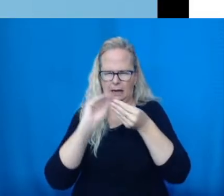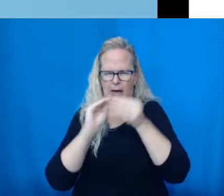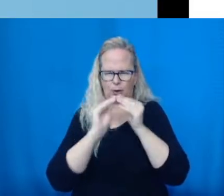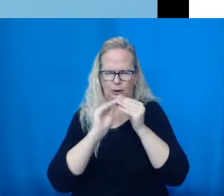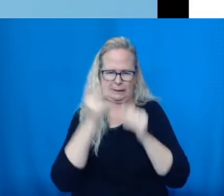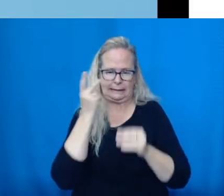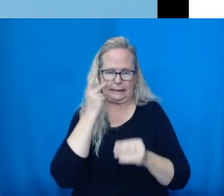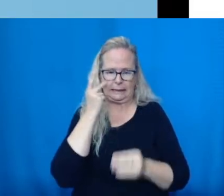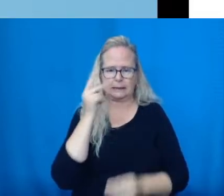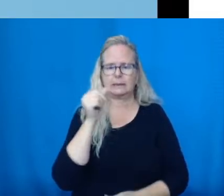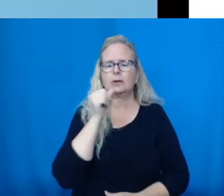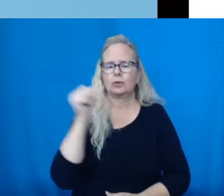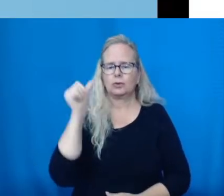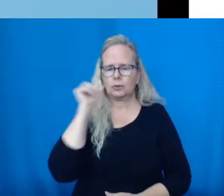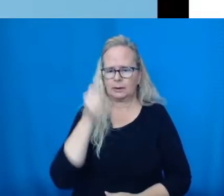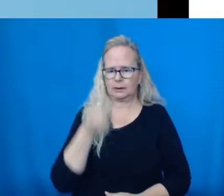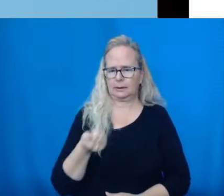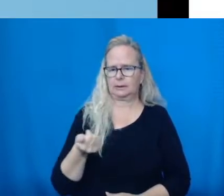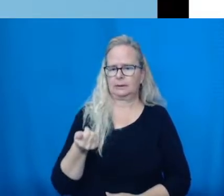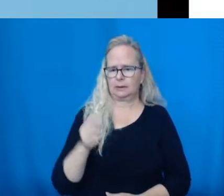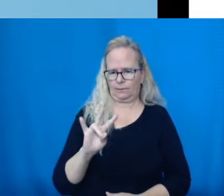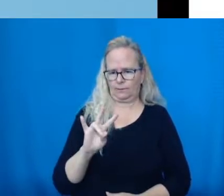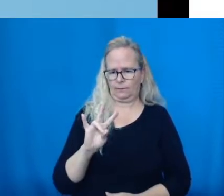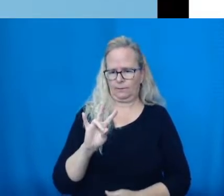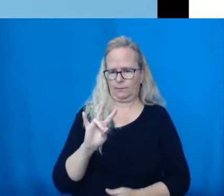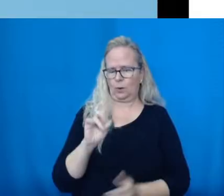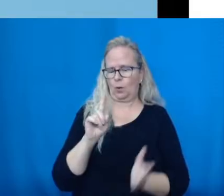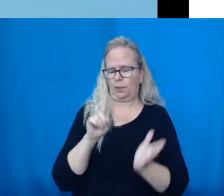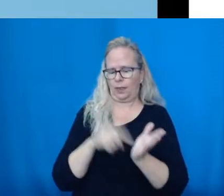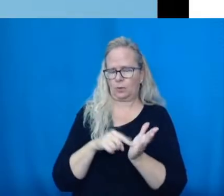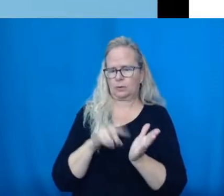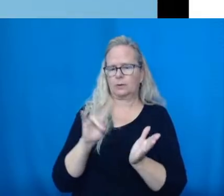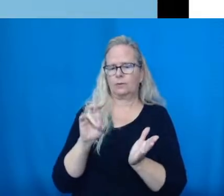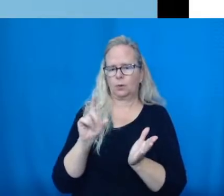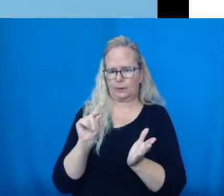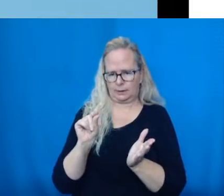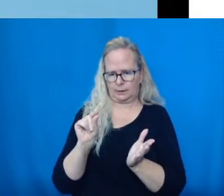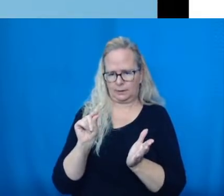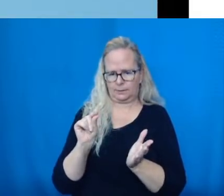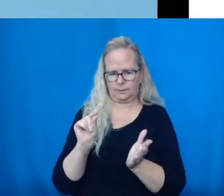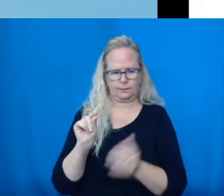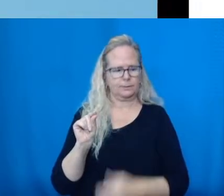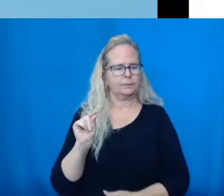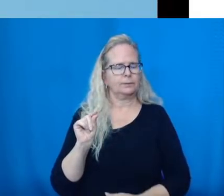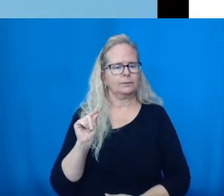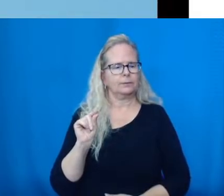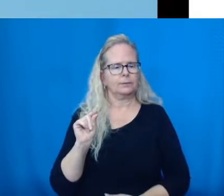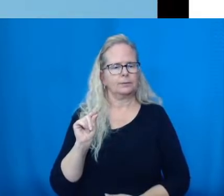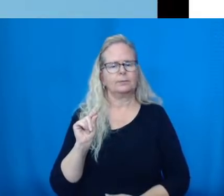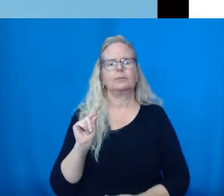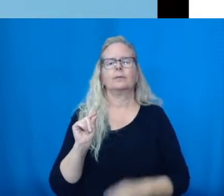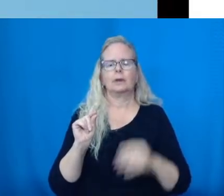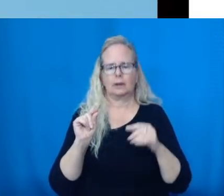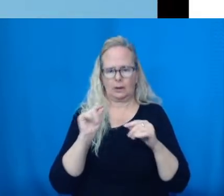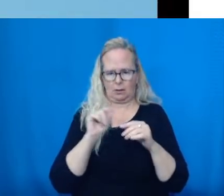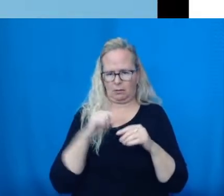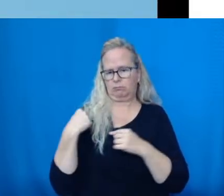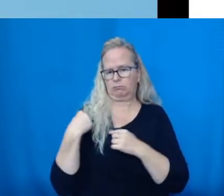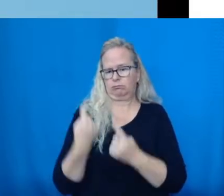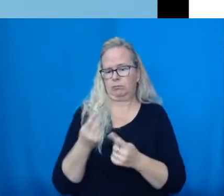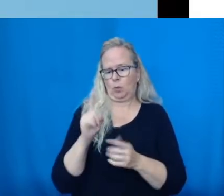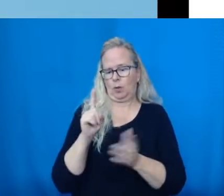third time we've been above 1,700 in the fourth wave here, the Delta wave. It's a 6.2% increase over